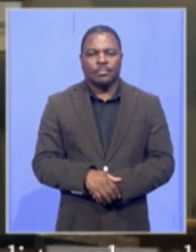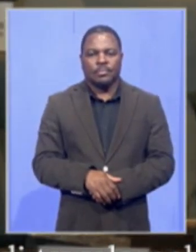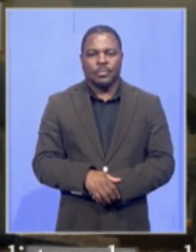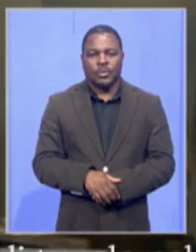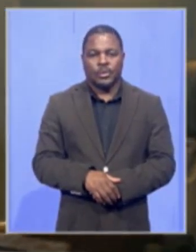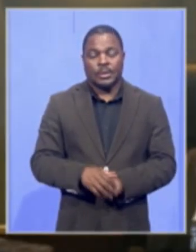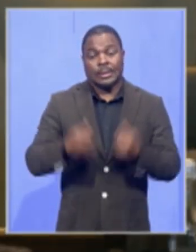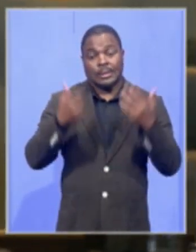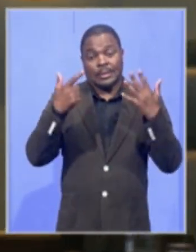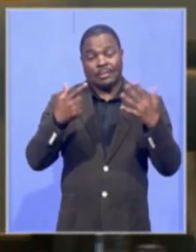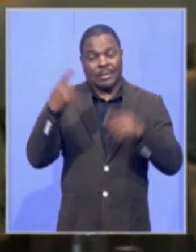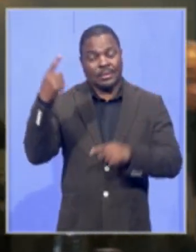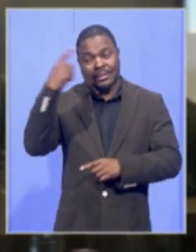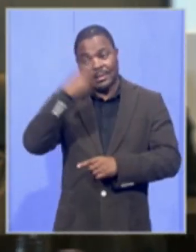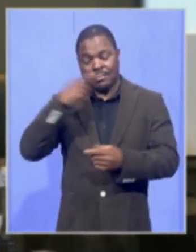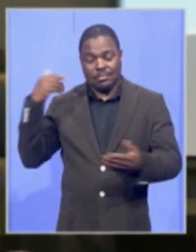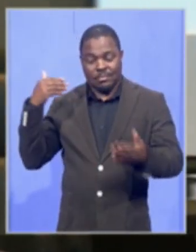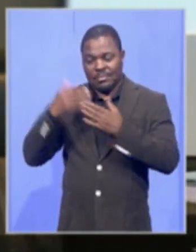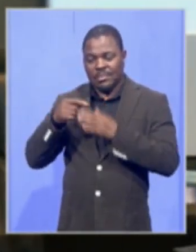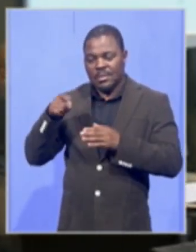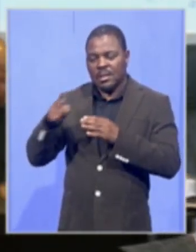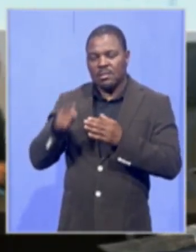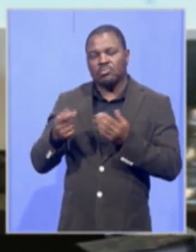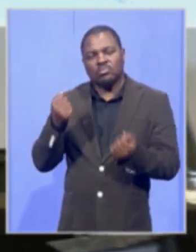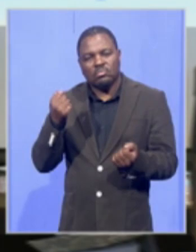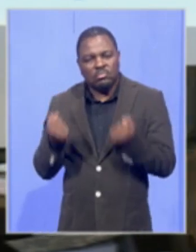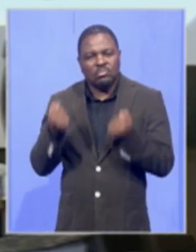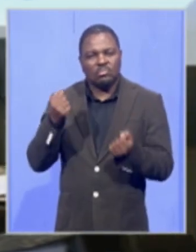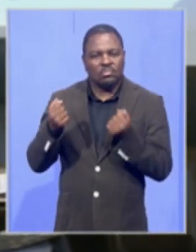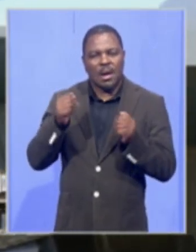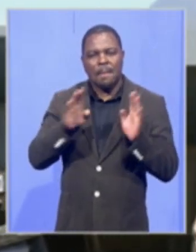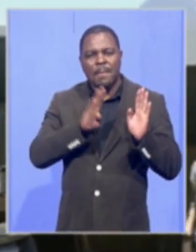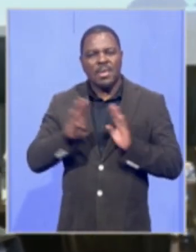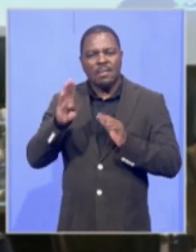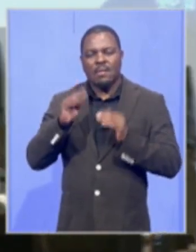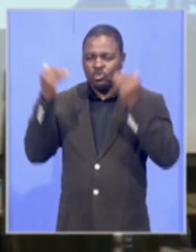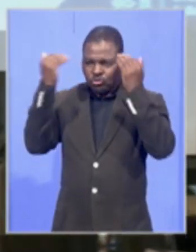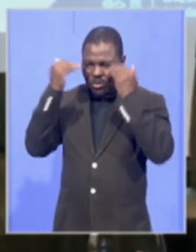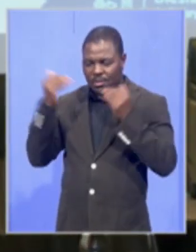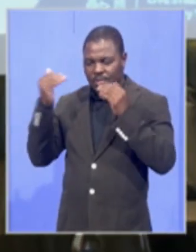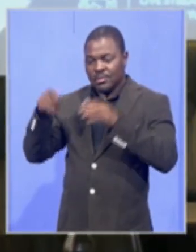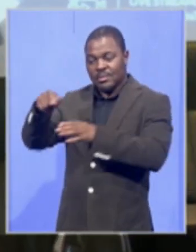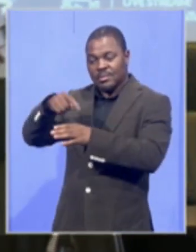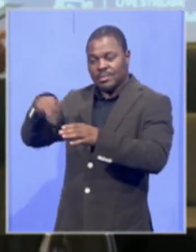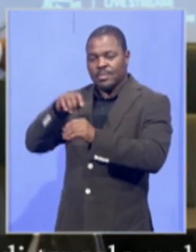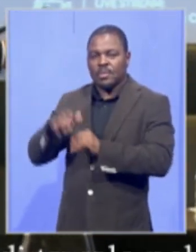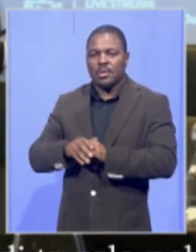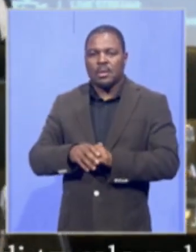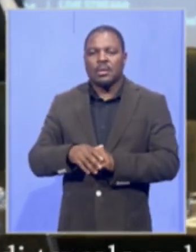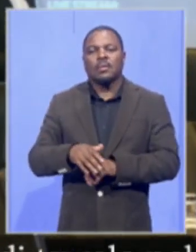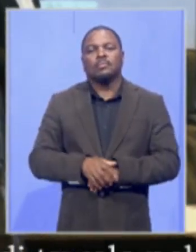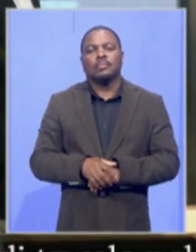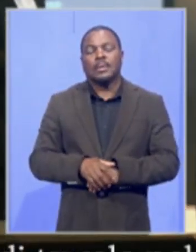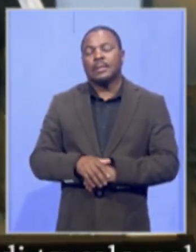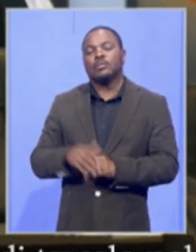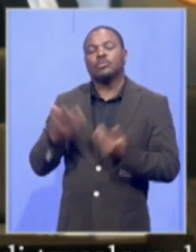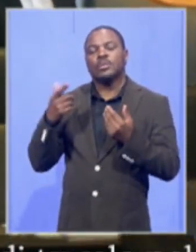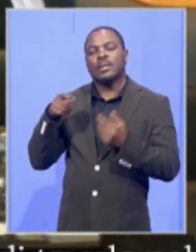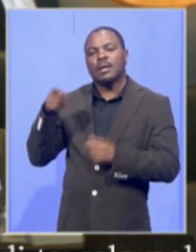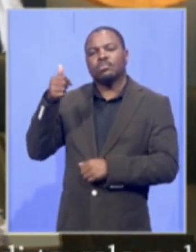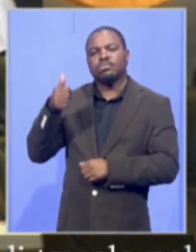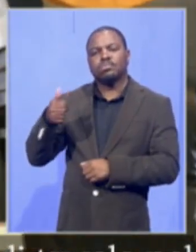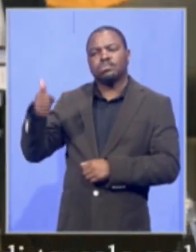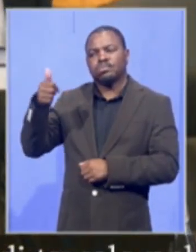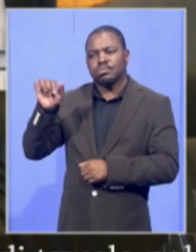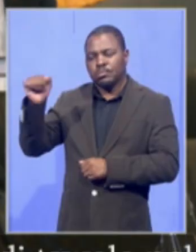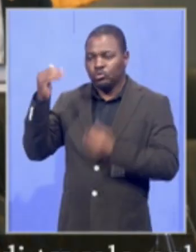Letsatsi ke la bosupa lekgotleng la boitshwaro ba baahlodi mme moemedi wa hloho ya baahlodi Selby Mbenenge